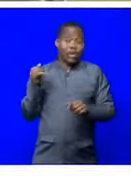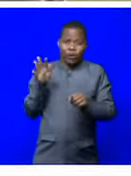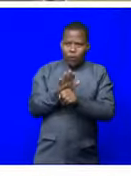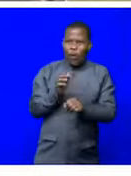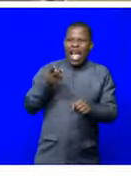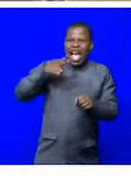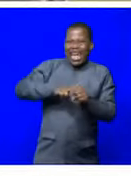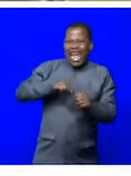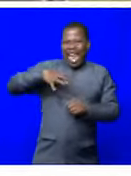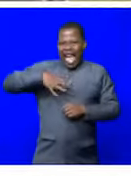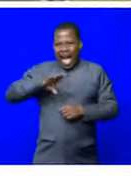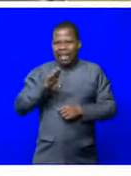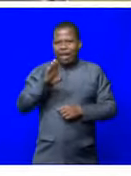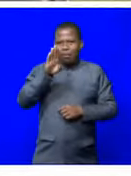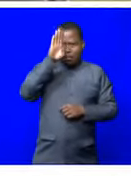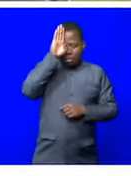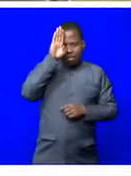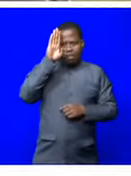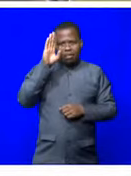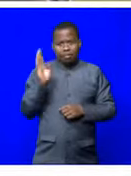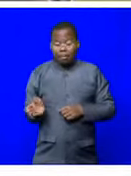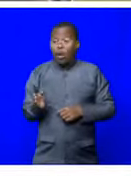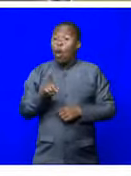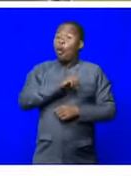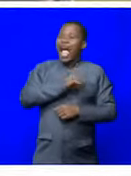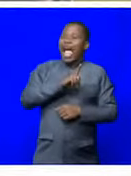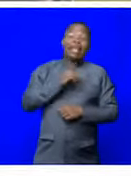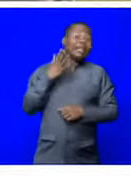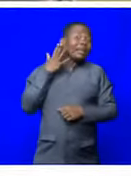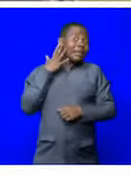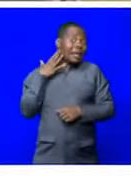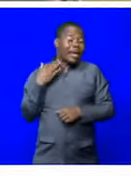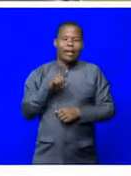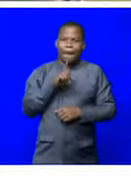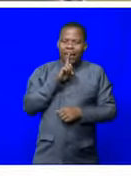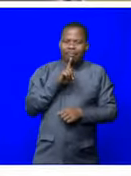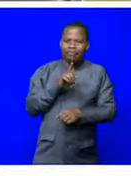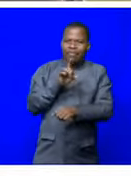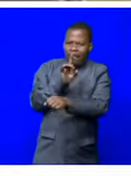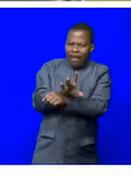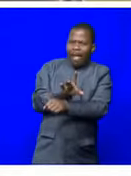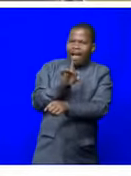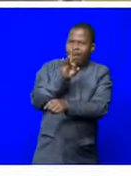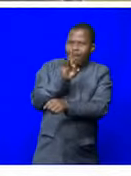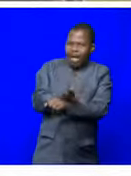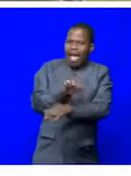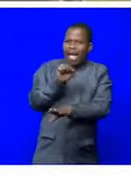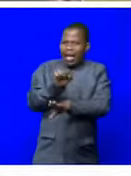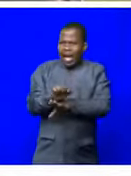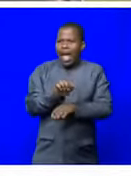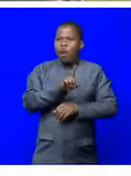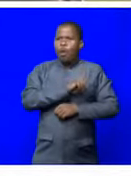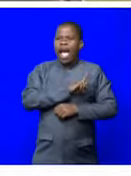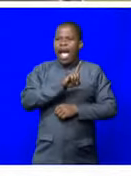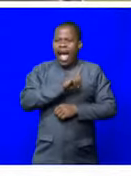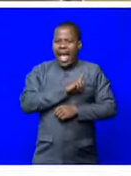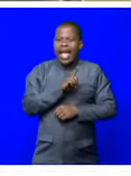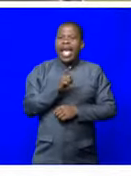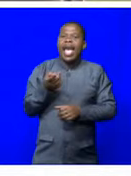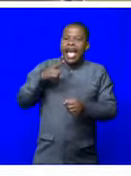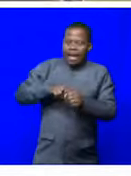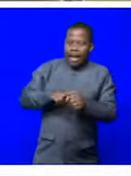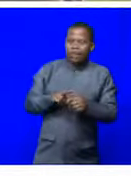lokabi babidlana, but nje ministry siyabakhansela ngithine. Siswele ama-councillors